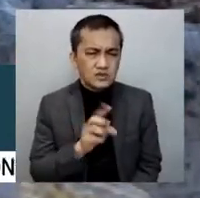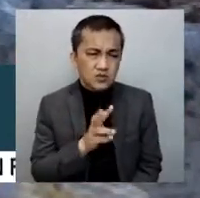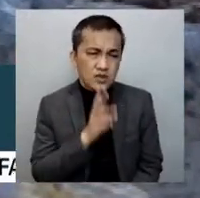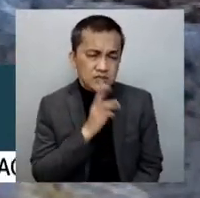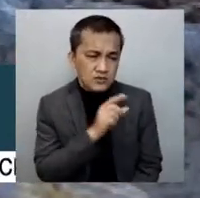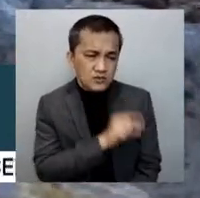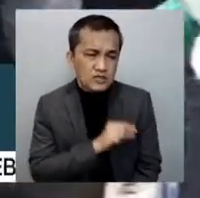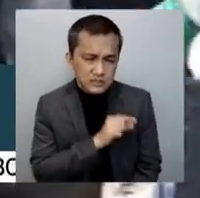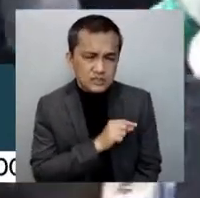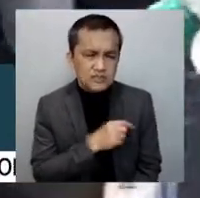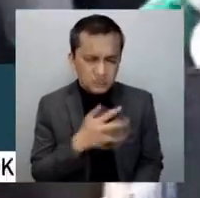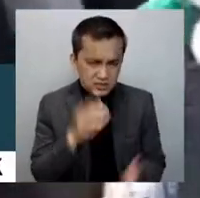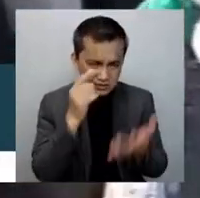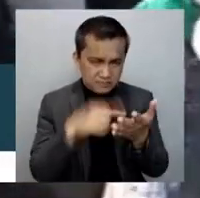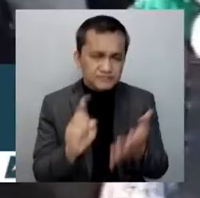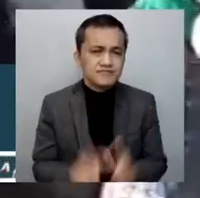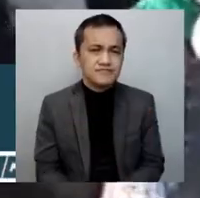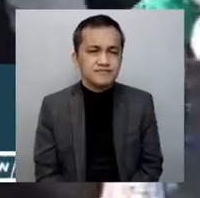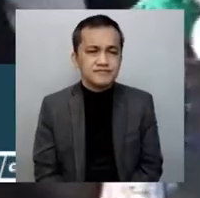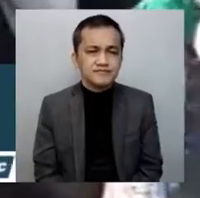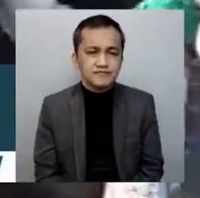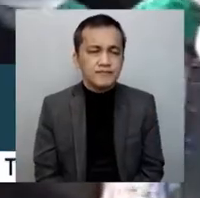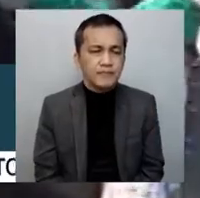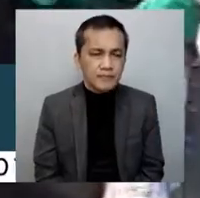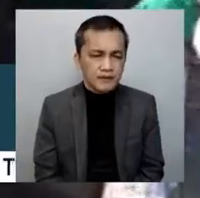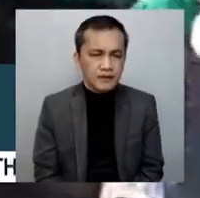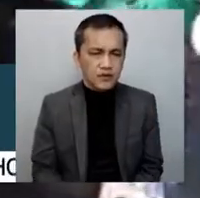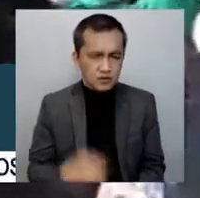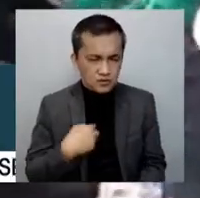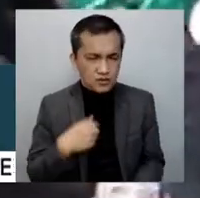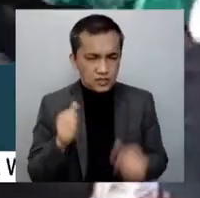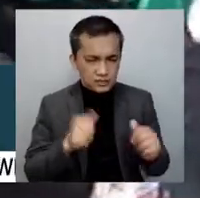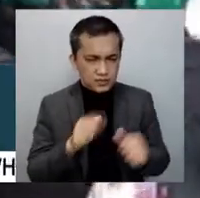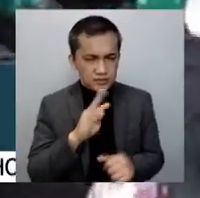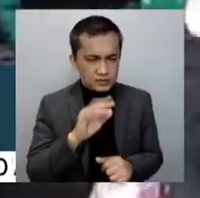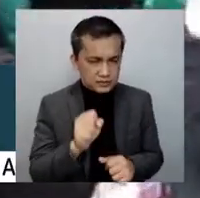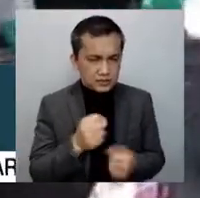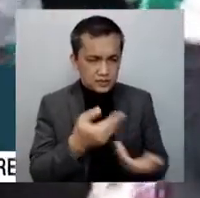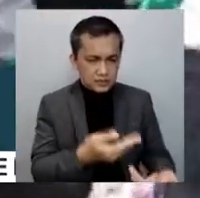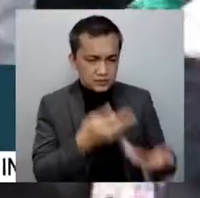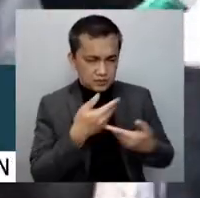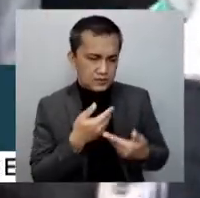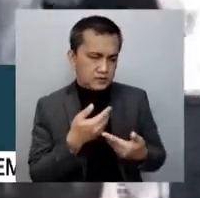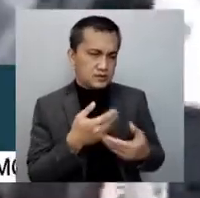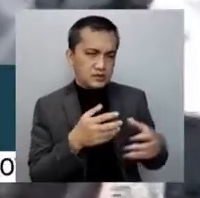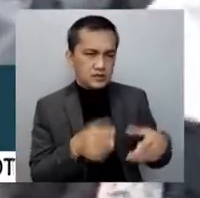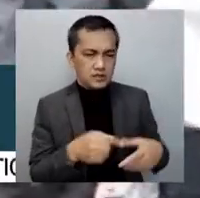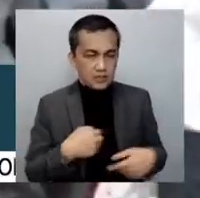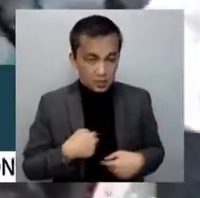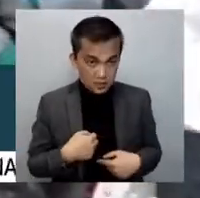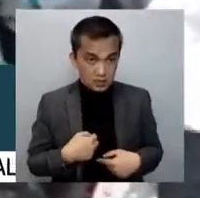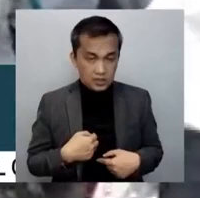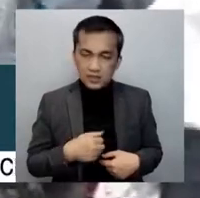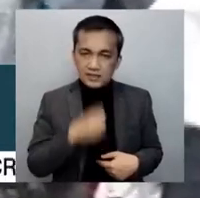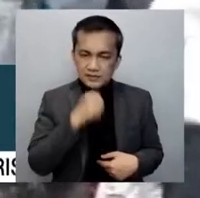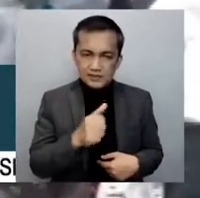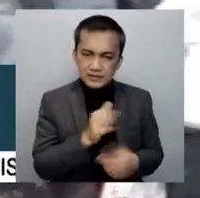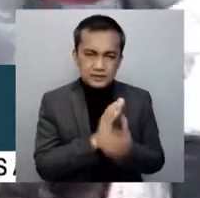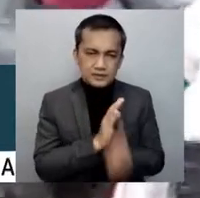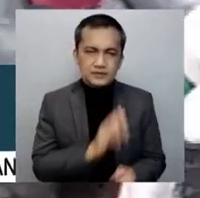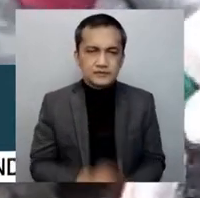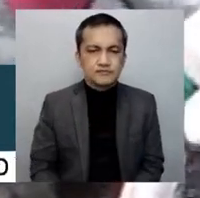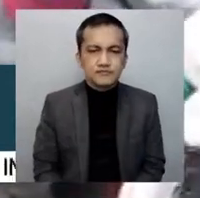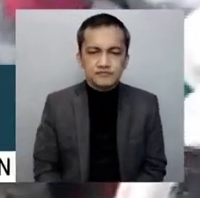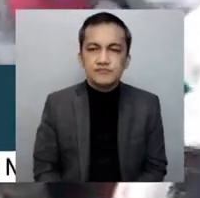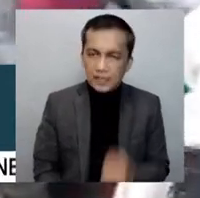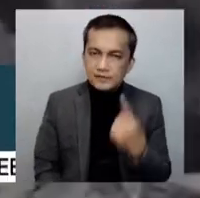passed already. So, I only acted on the basis of the recommendation of experts. I'm no expert, ma'am. I'm not an expert. No, understand